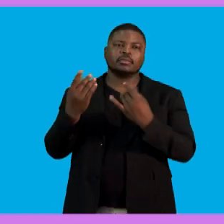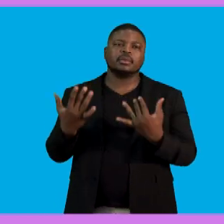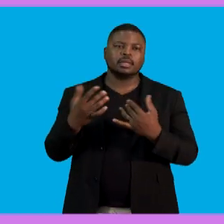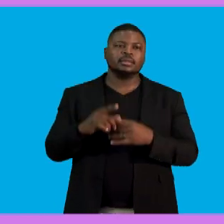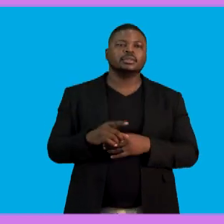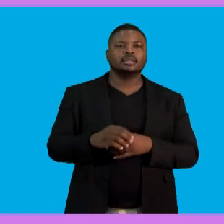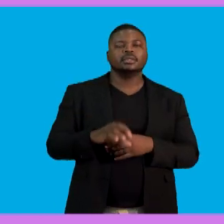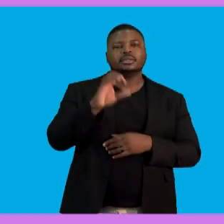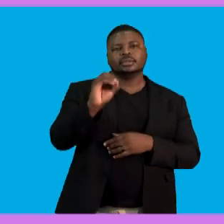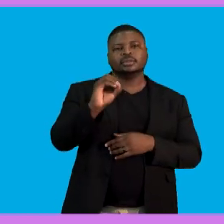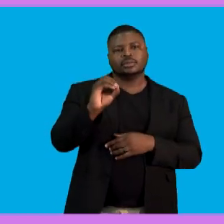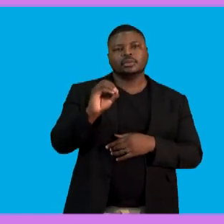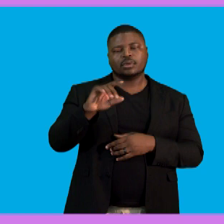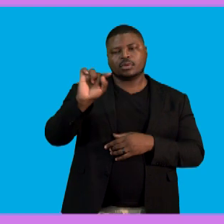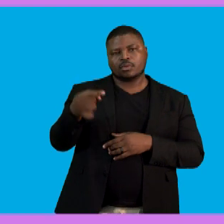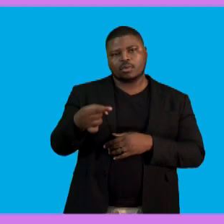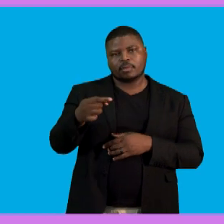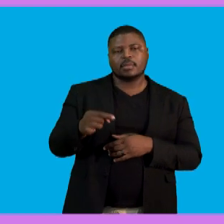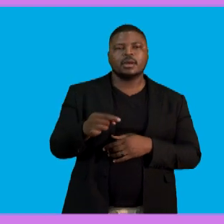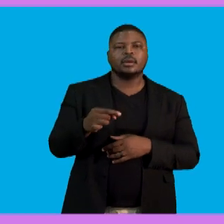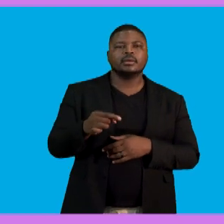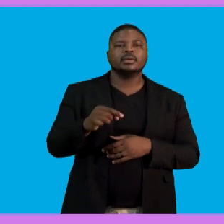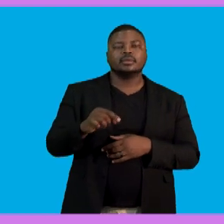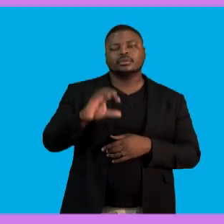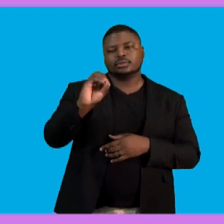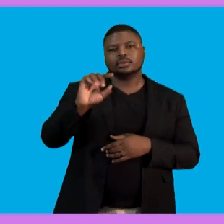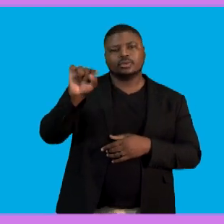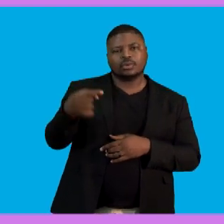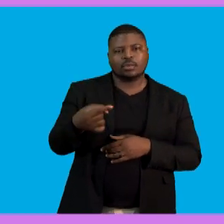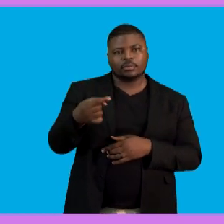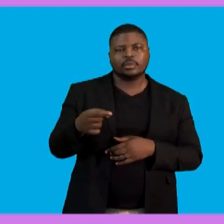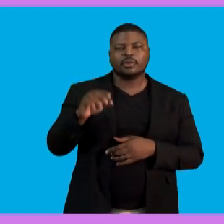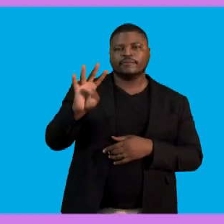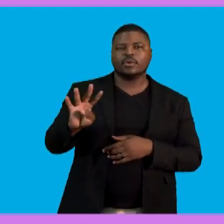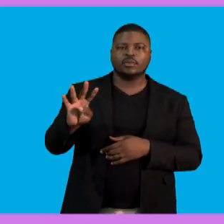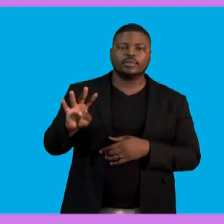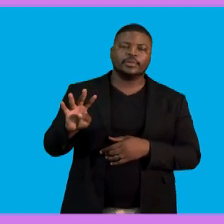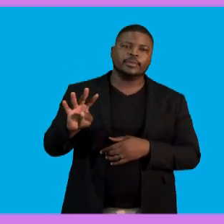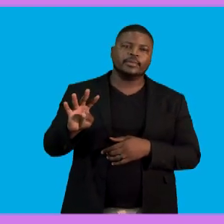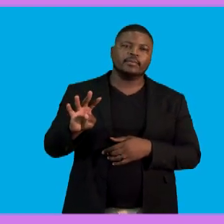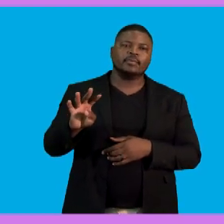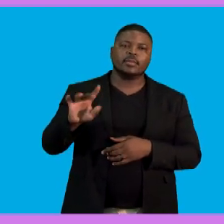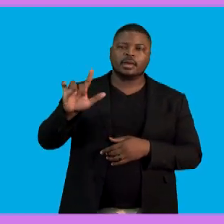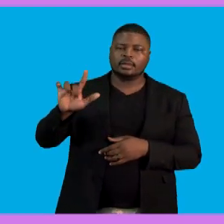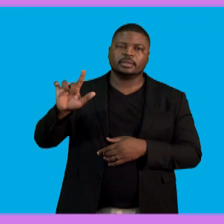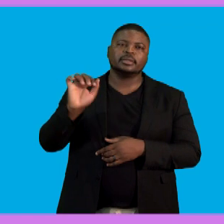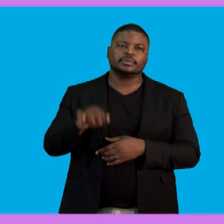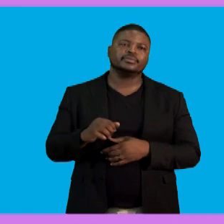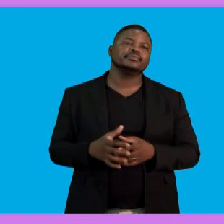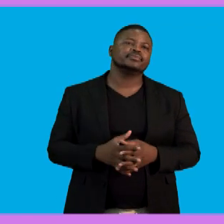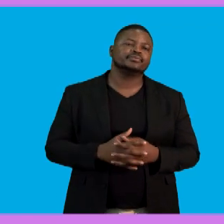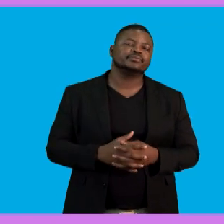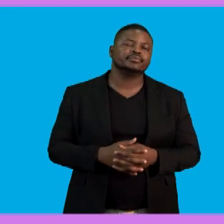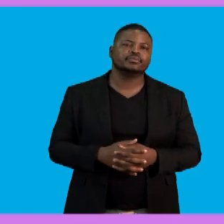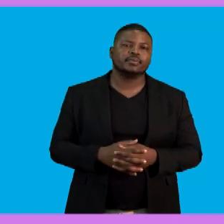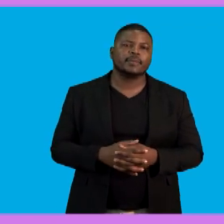us 0.4. It's going to give us a decimal point because 4 is smaller than 10. So it gives us 0.4 liters. You